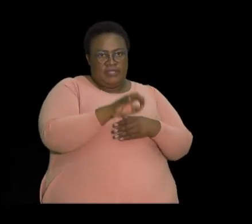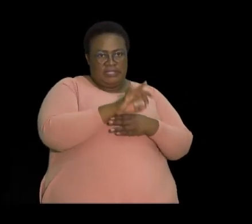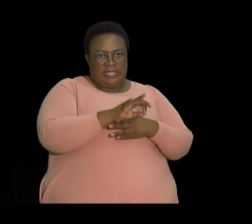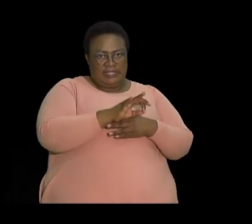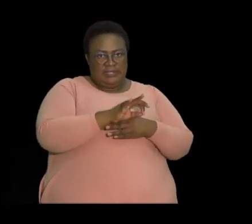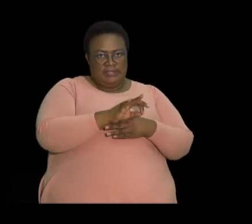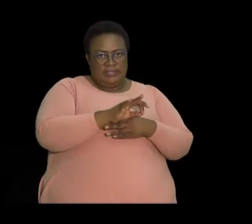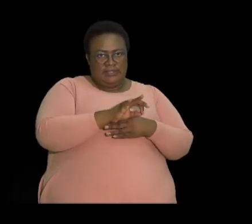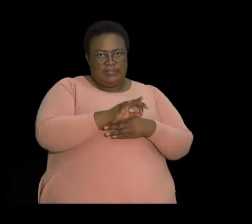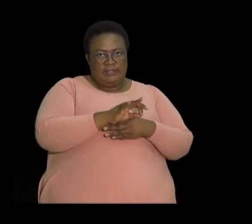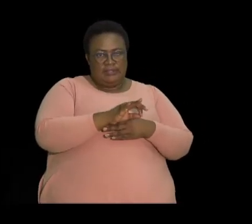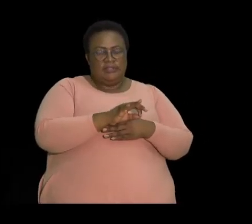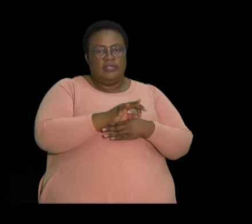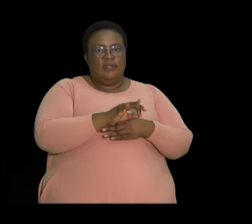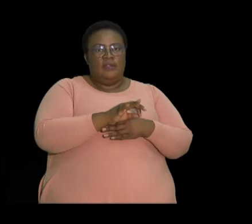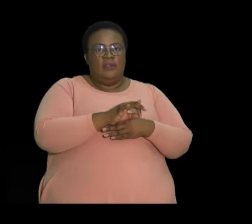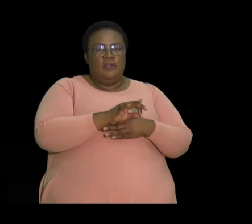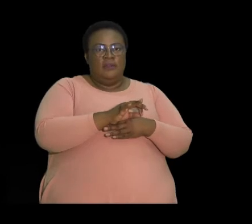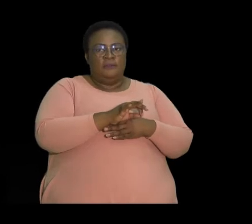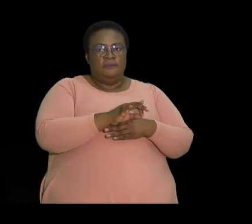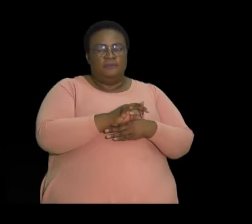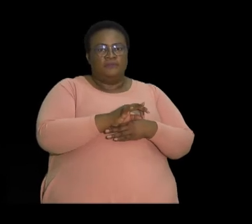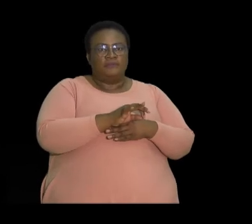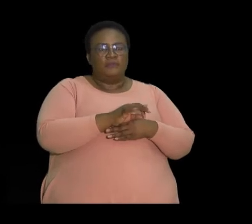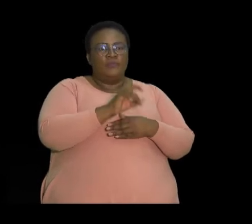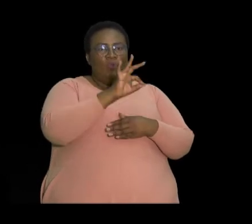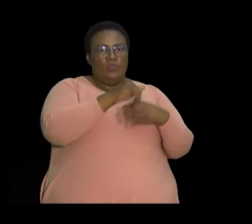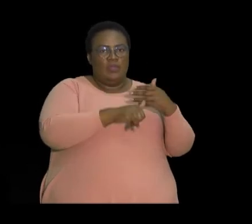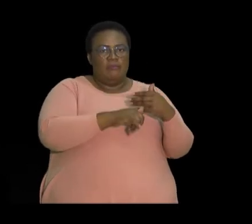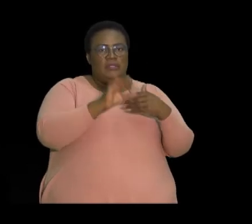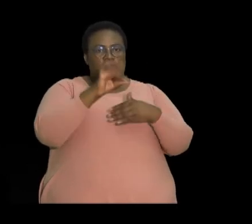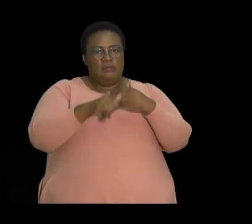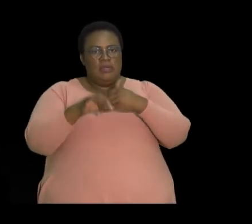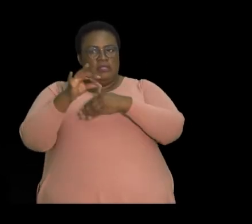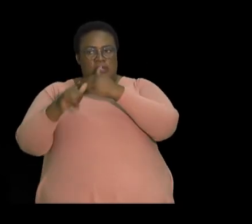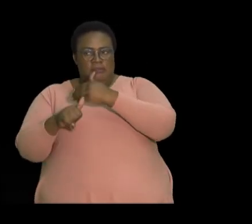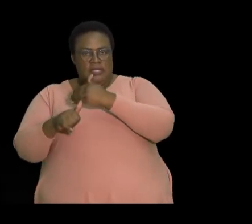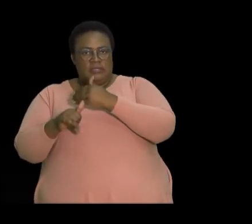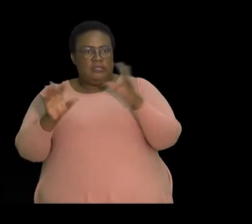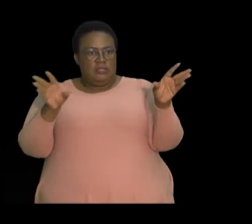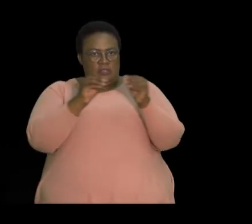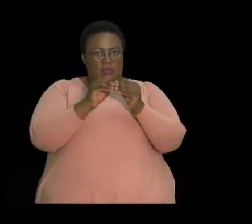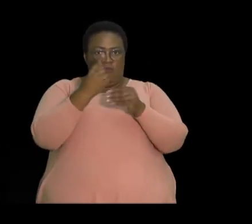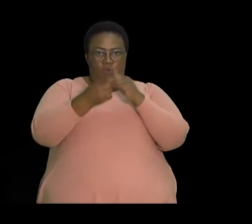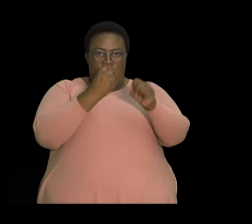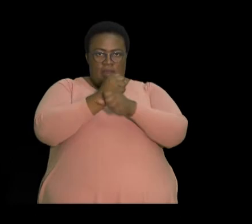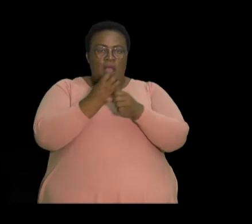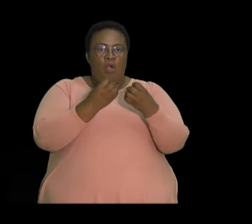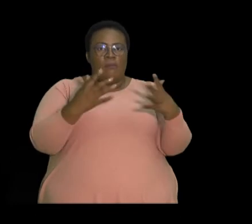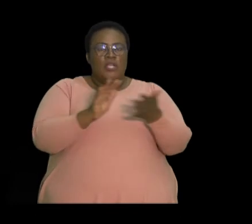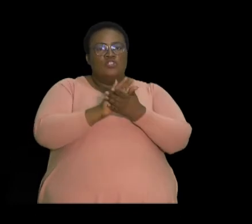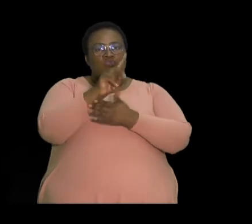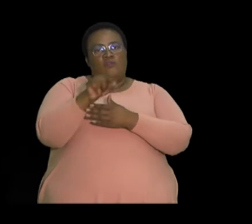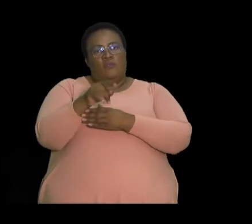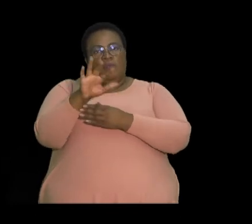year until the investment actually matures. Now, the question wants us to calculate